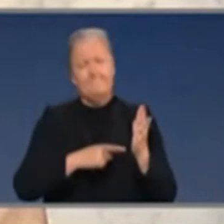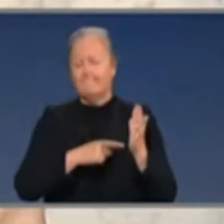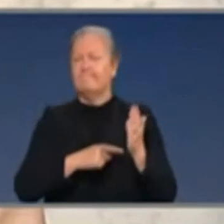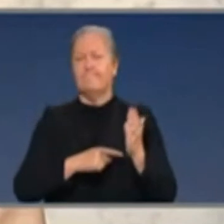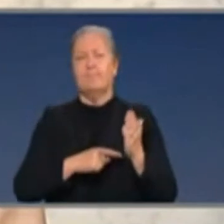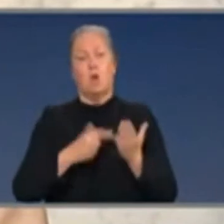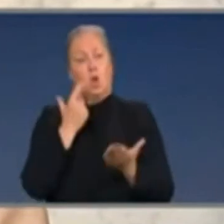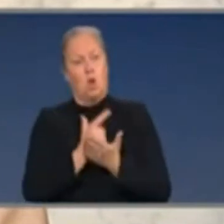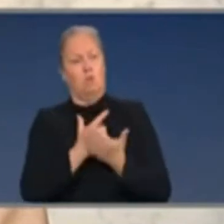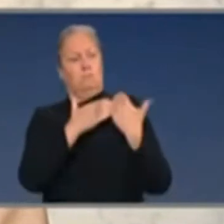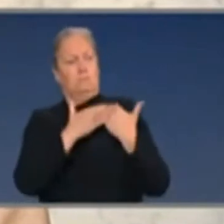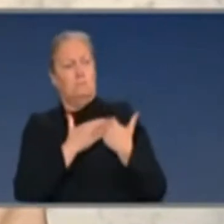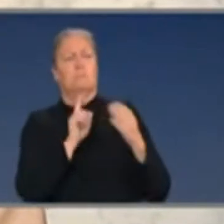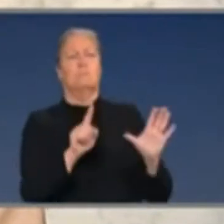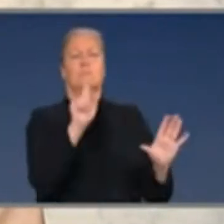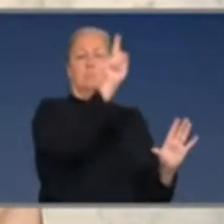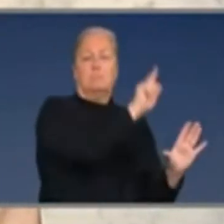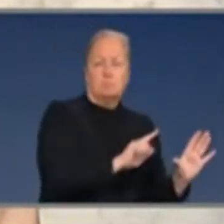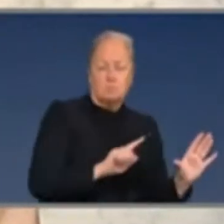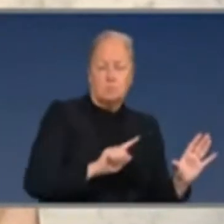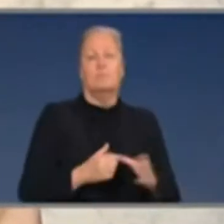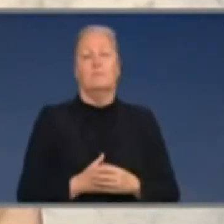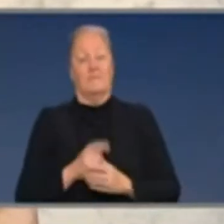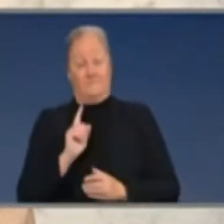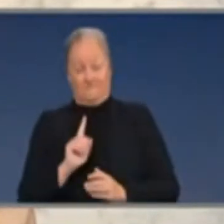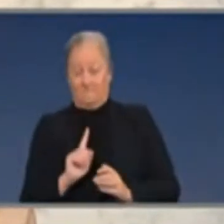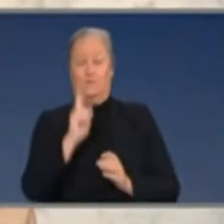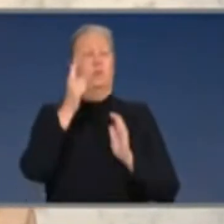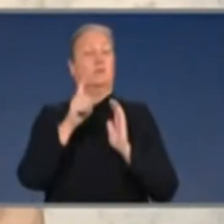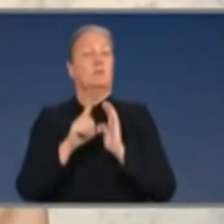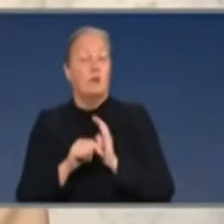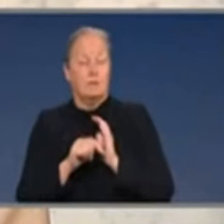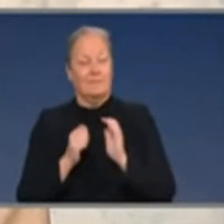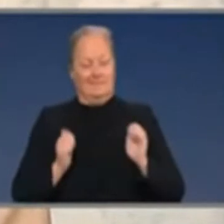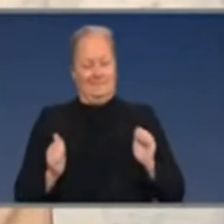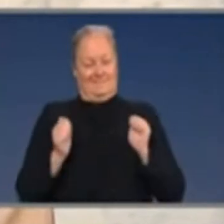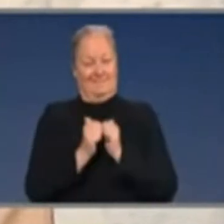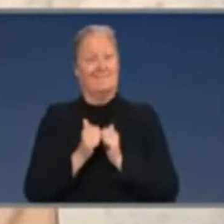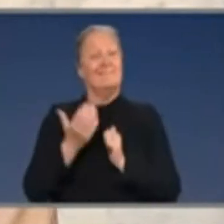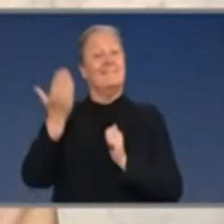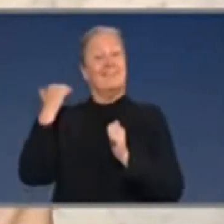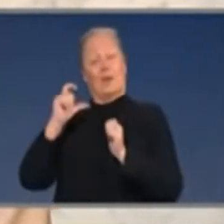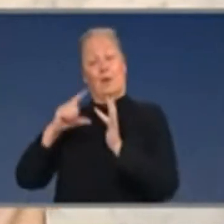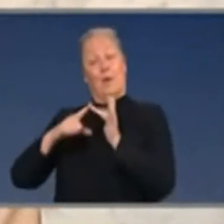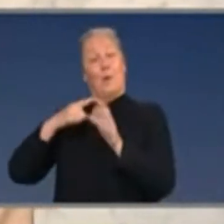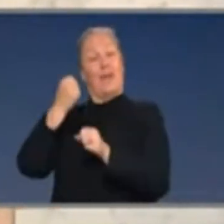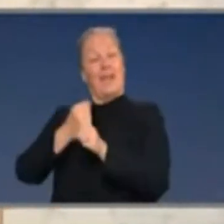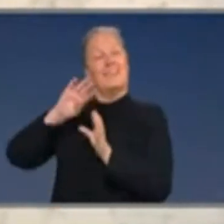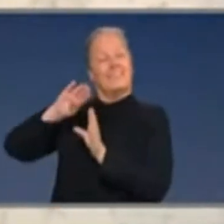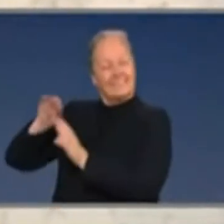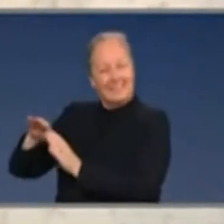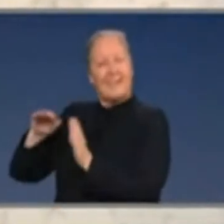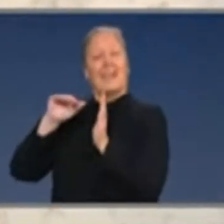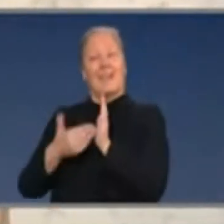agreement. And this is the first time that there's been an agreement with the former COAG, now National Cabinet and Local